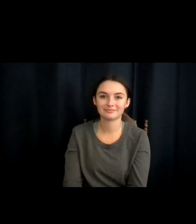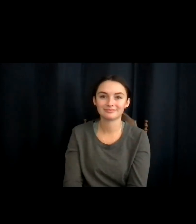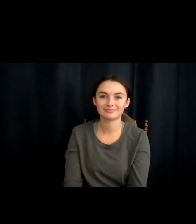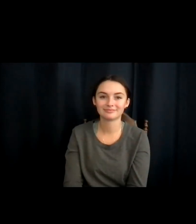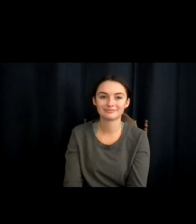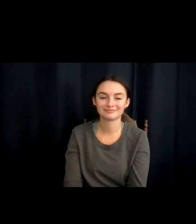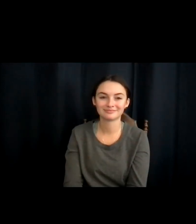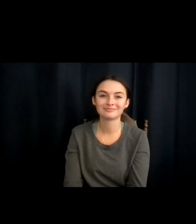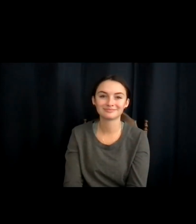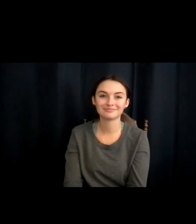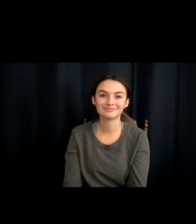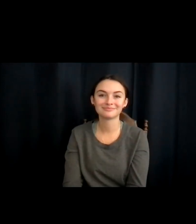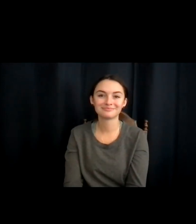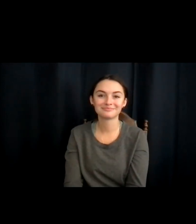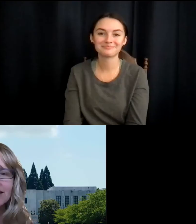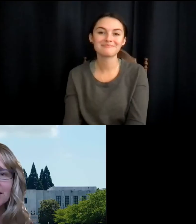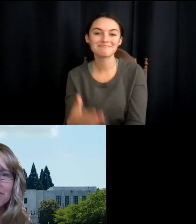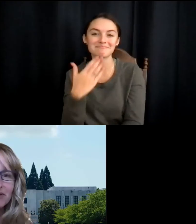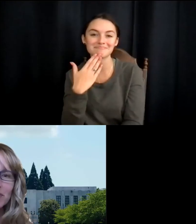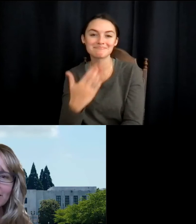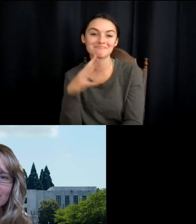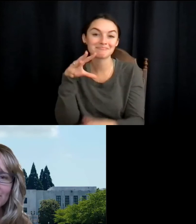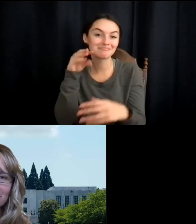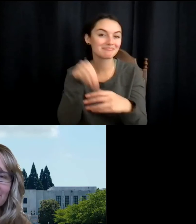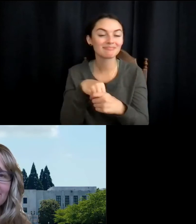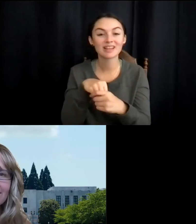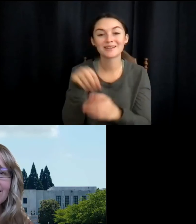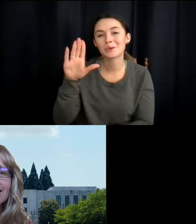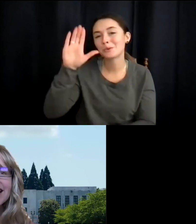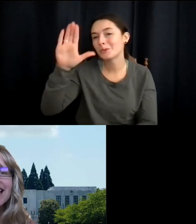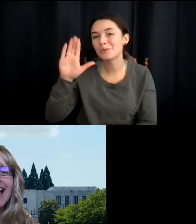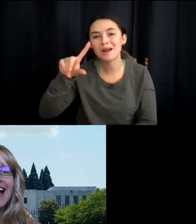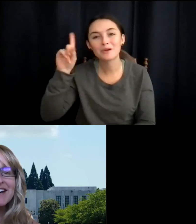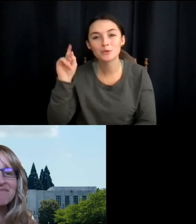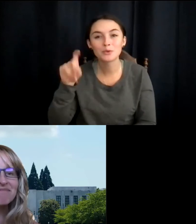so awesome with Miss Leslie and for your awesome questions with her.